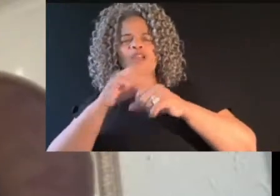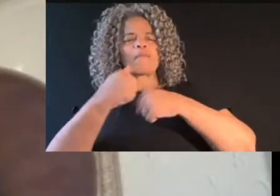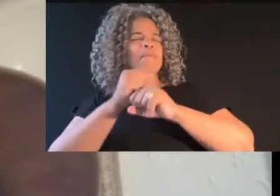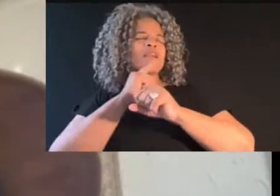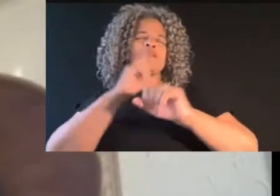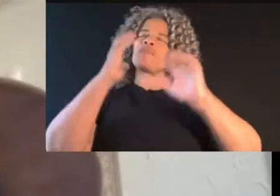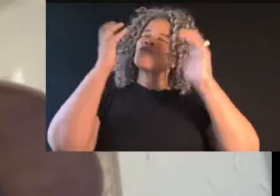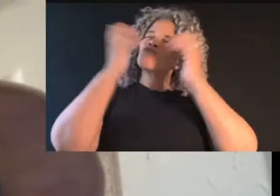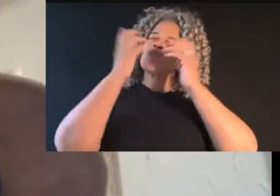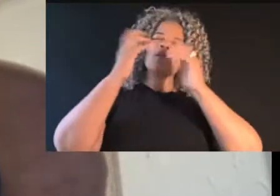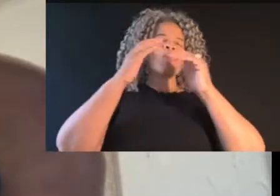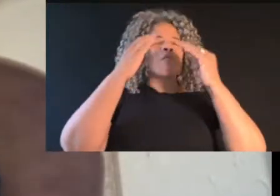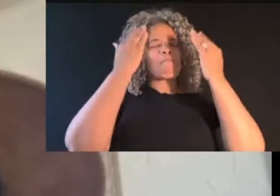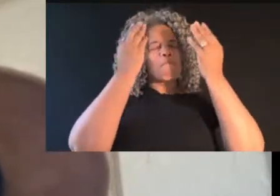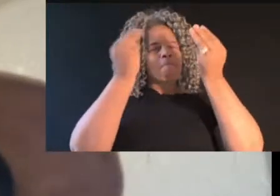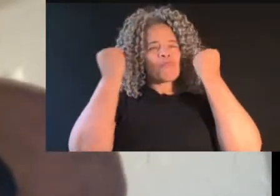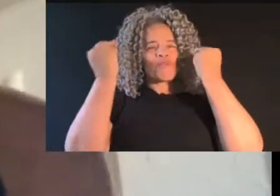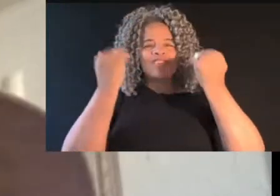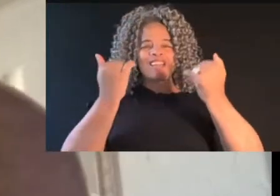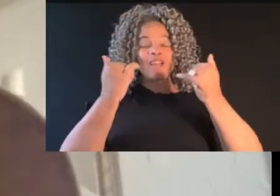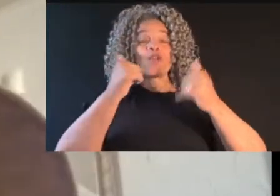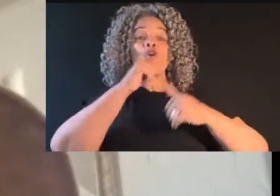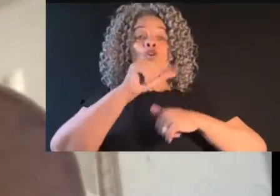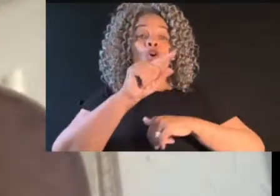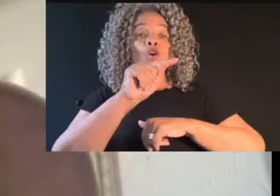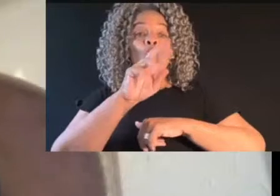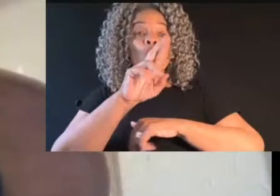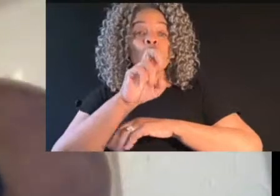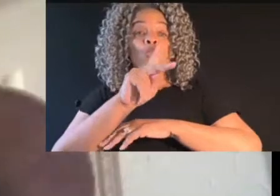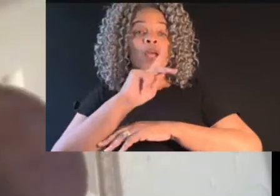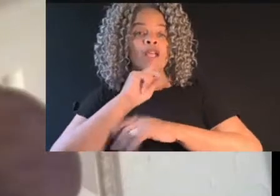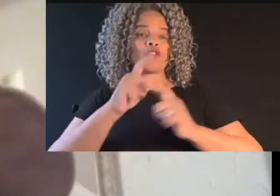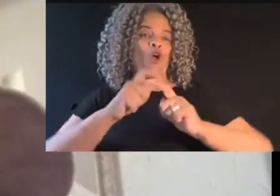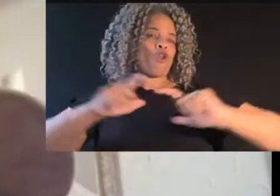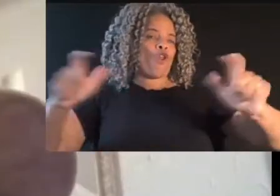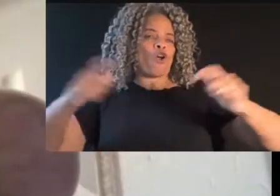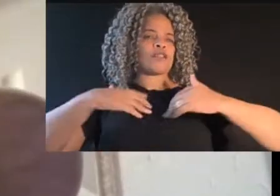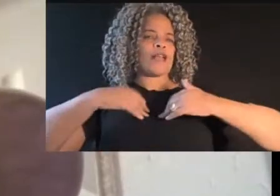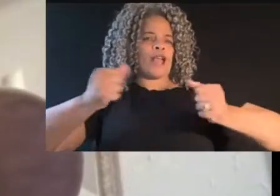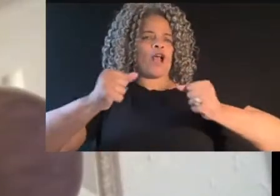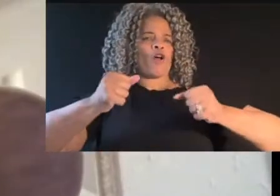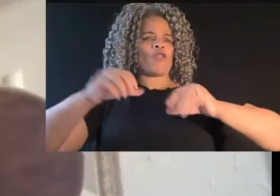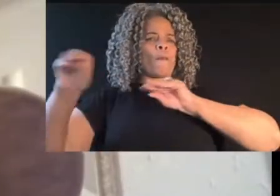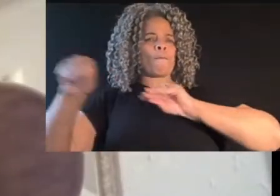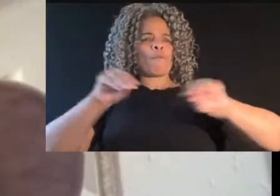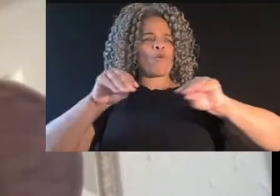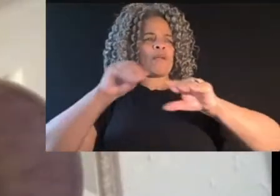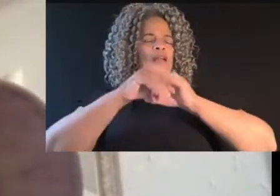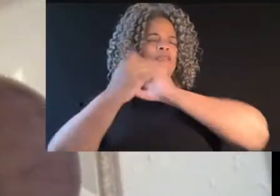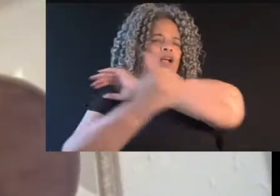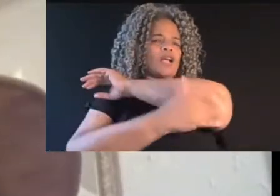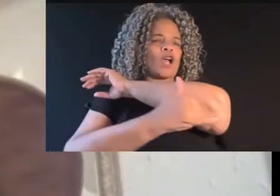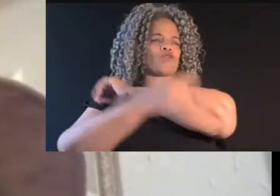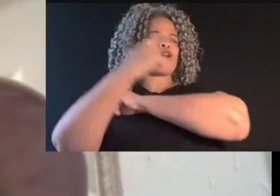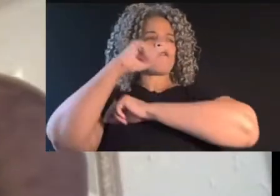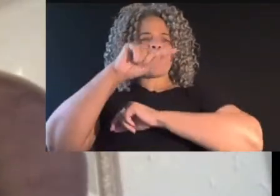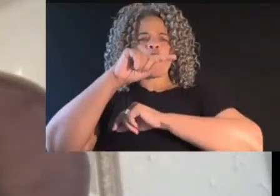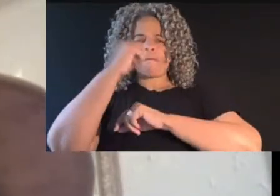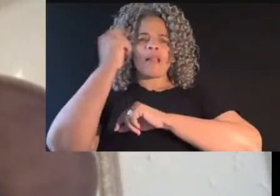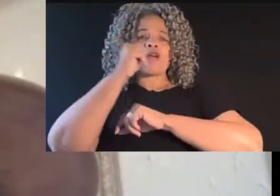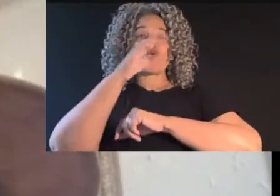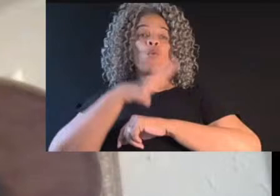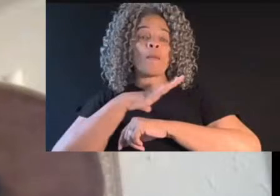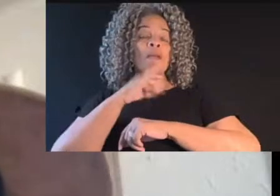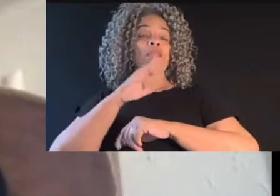together. GirlTrek is the largest health movement in the country for Black women. They're incredible trailblazers